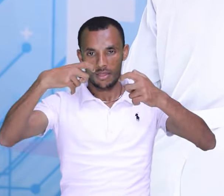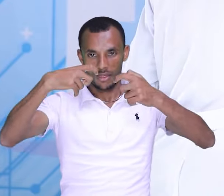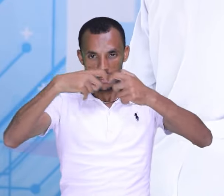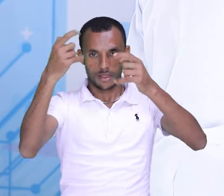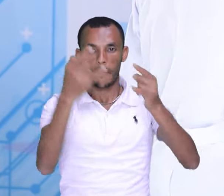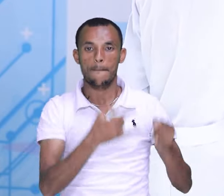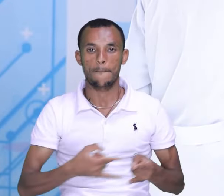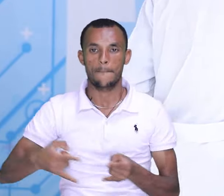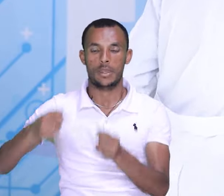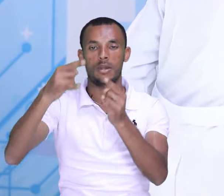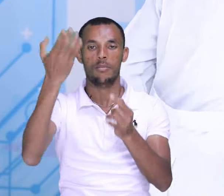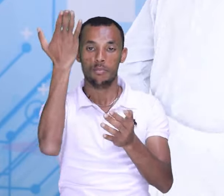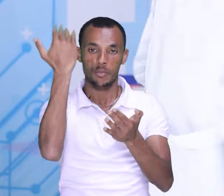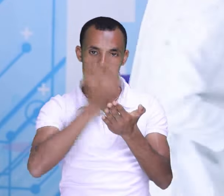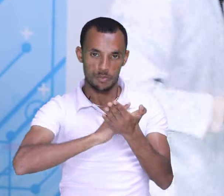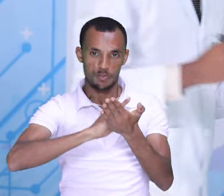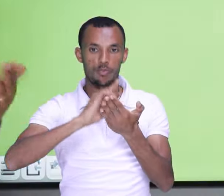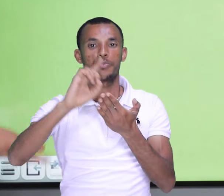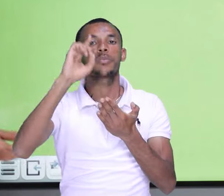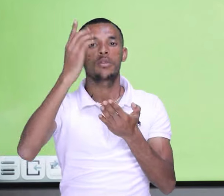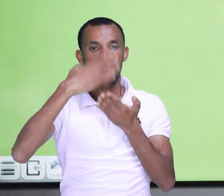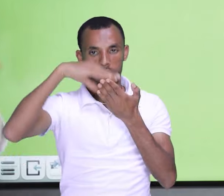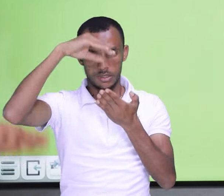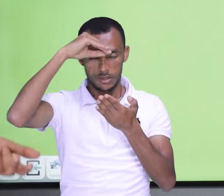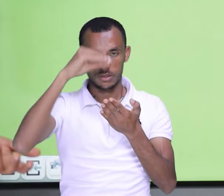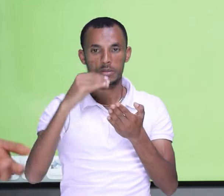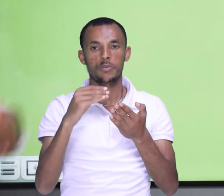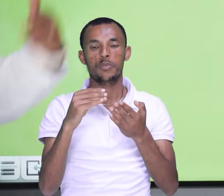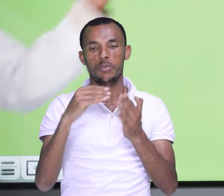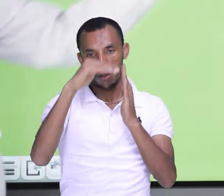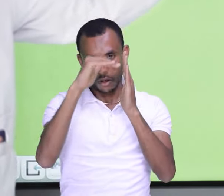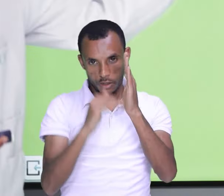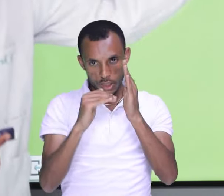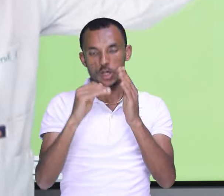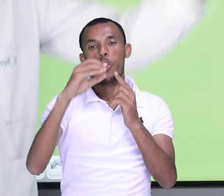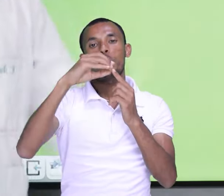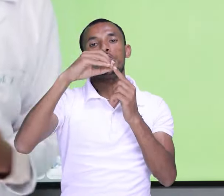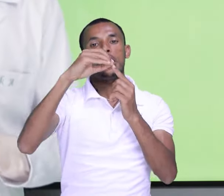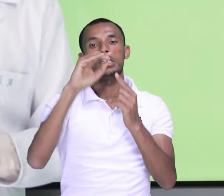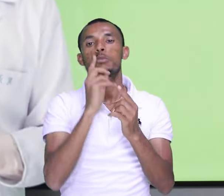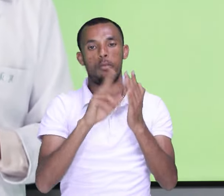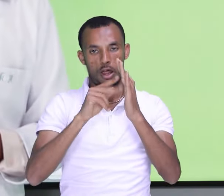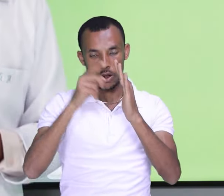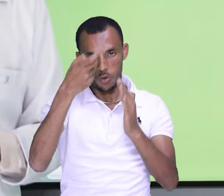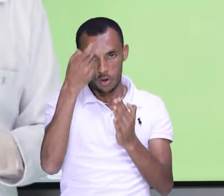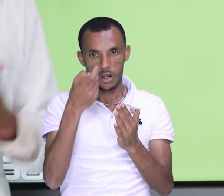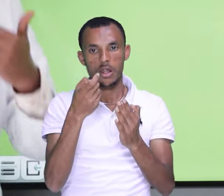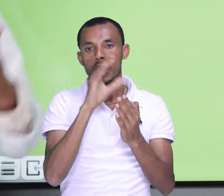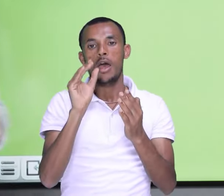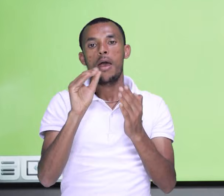In last class, you know what mean by reduction, what mean by oxidation, and also what mean by redox